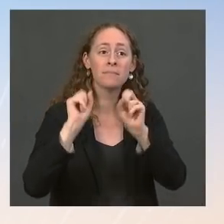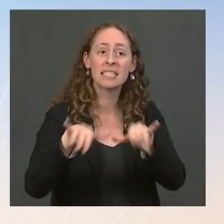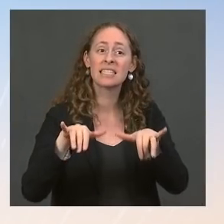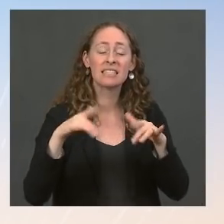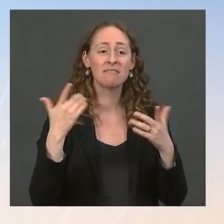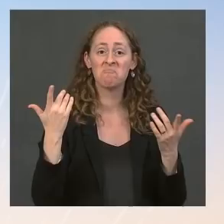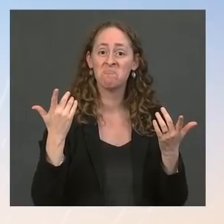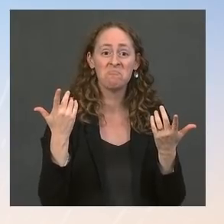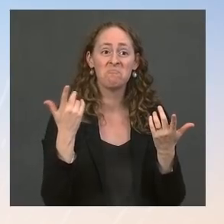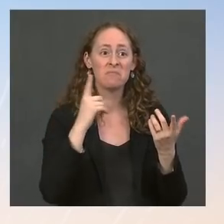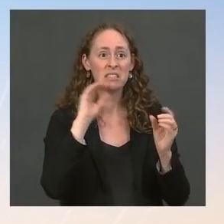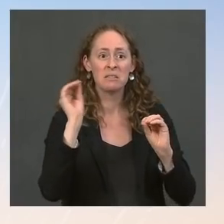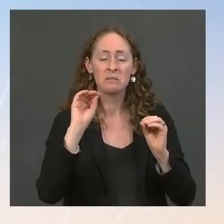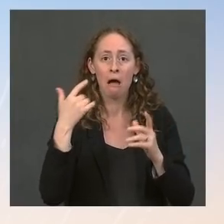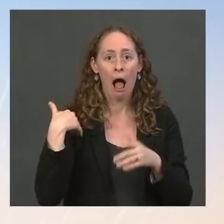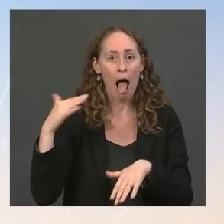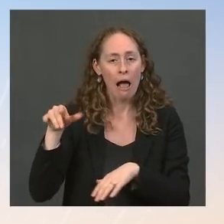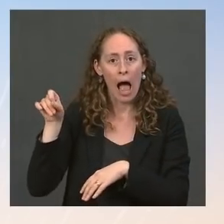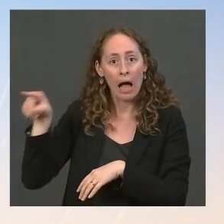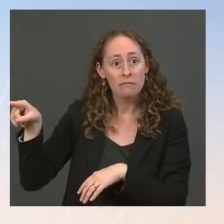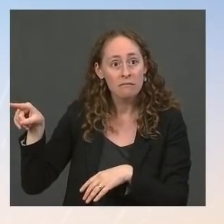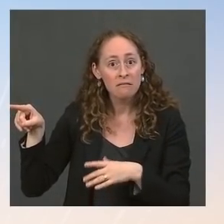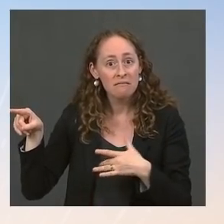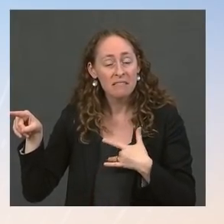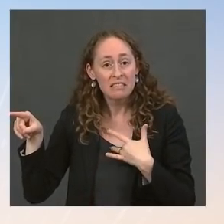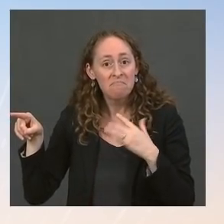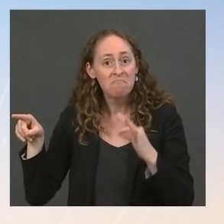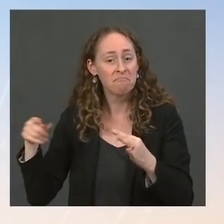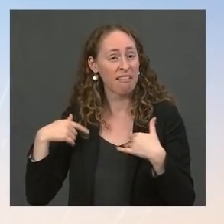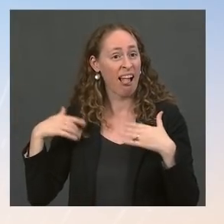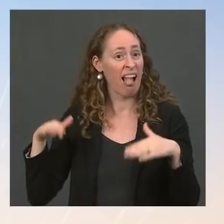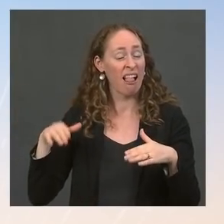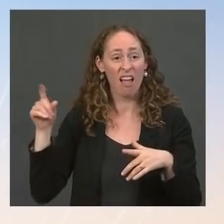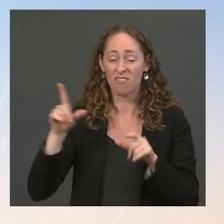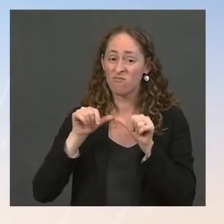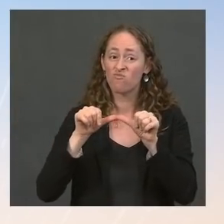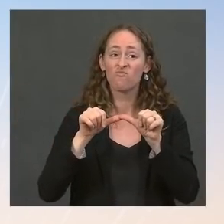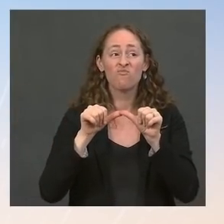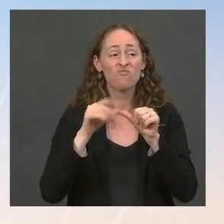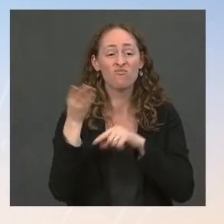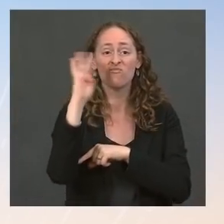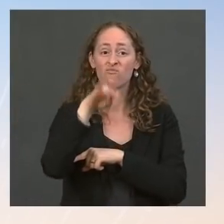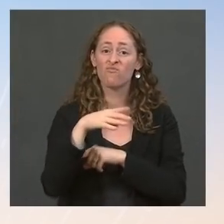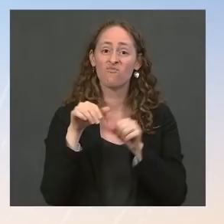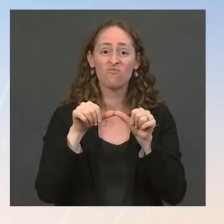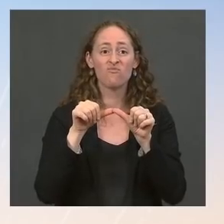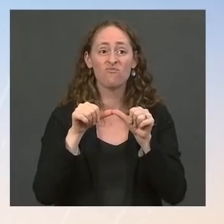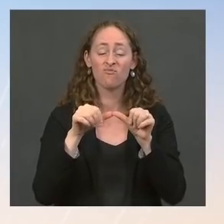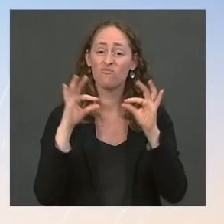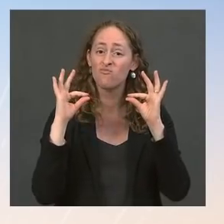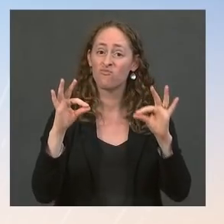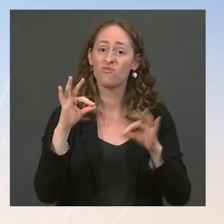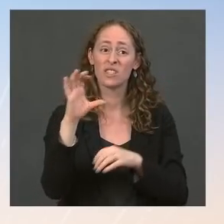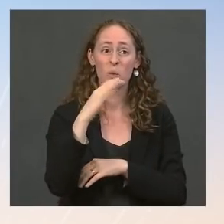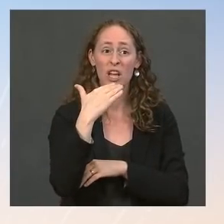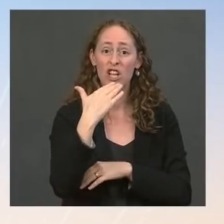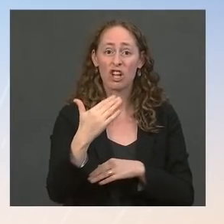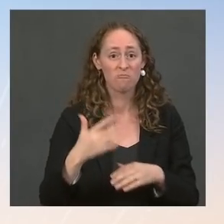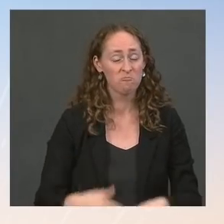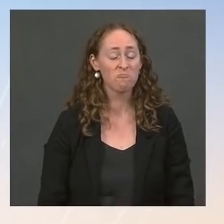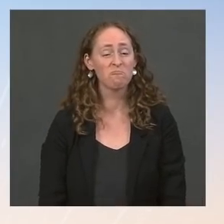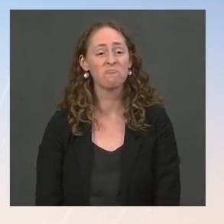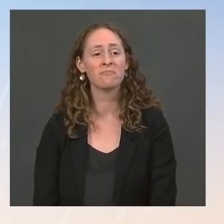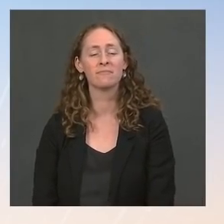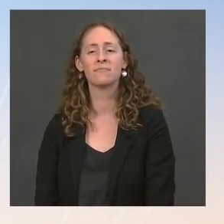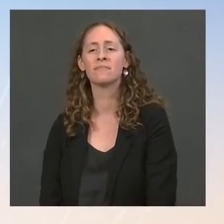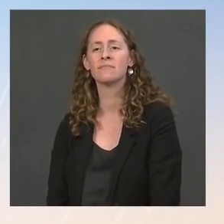chance to ask him if he's had any side effects, but he's been working full days and has been feeling good post-booster shot. Go ahead.